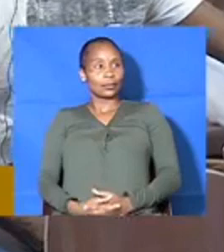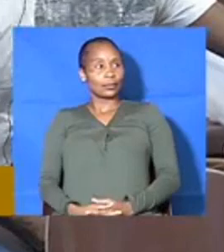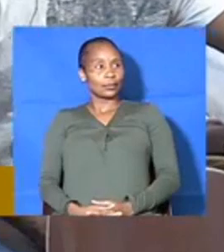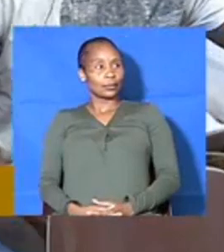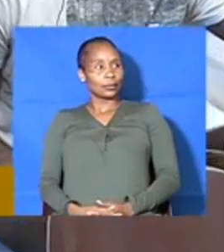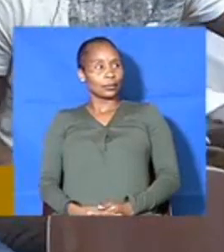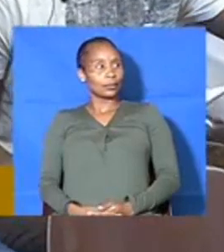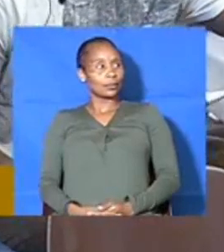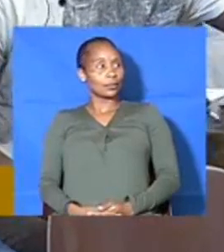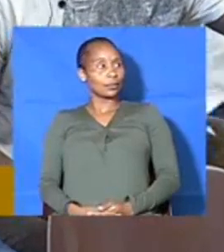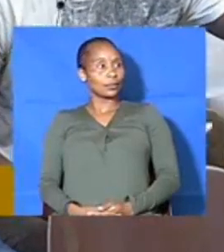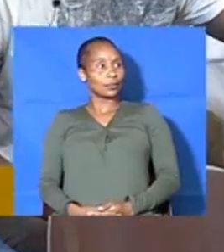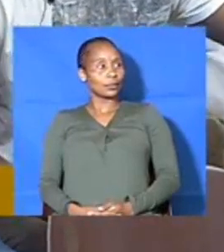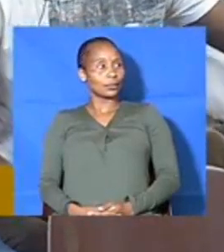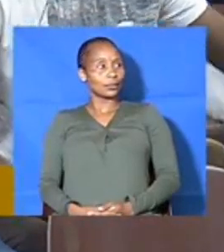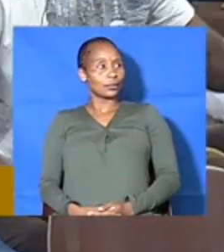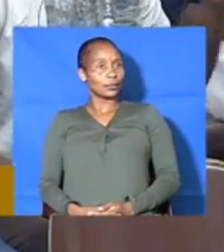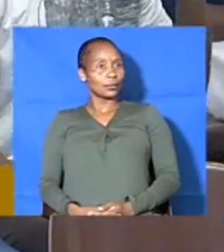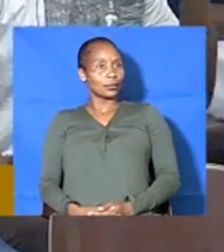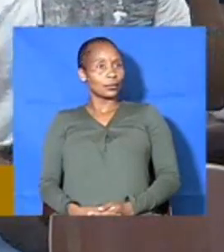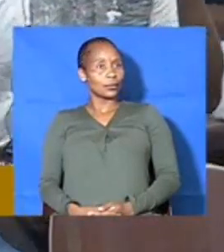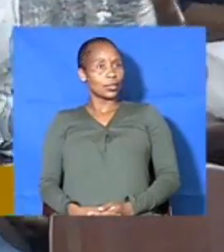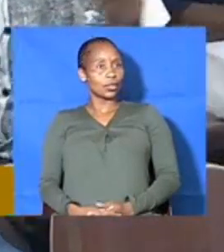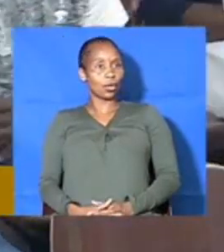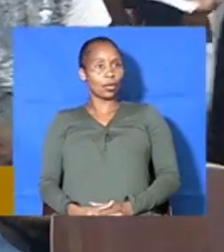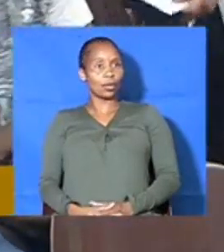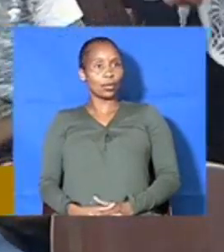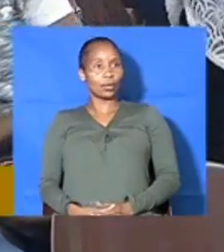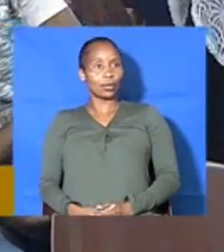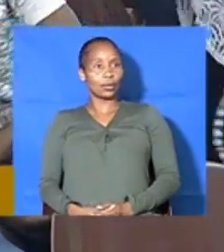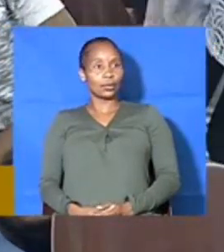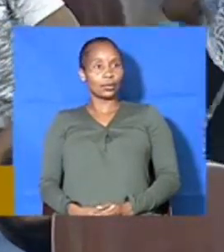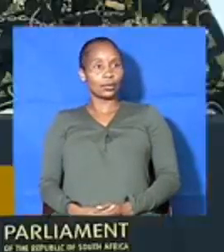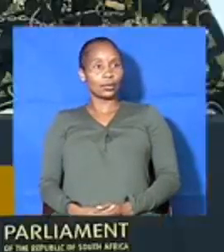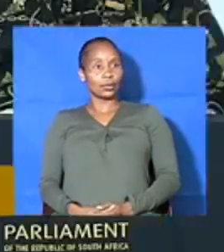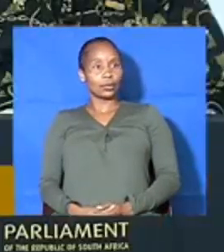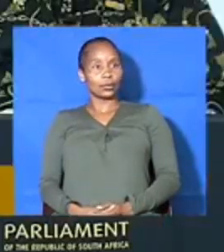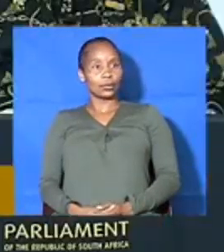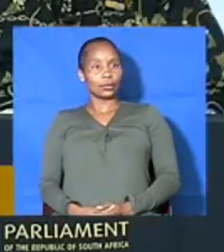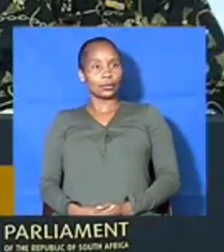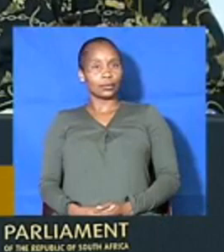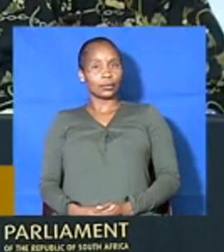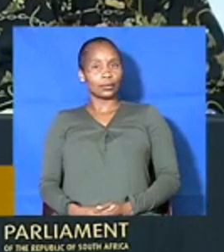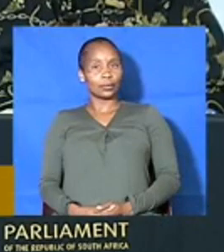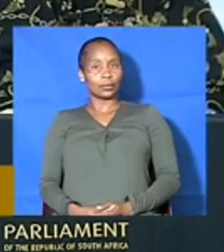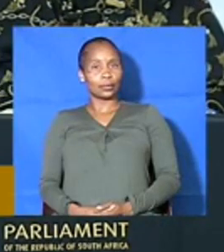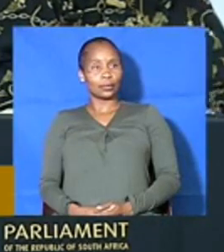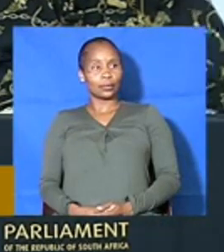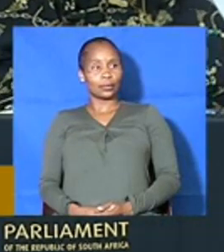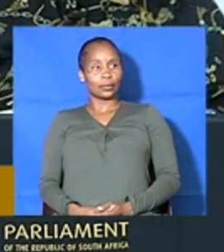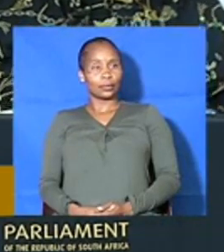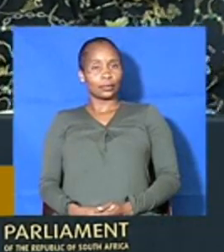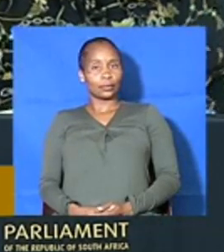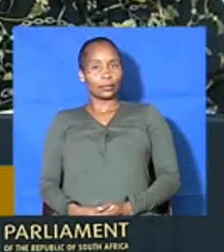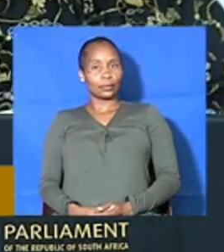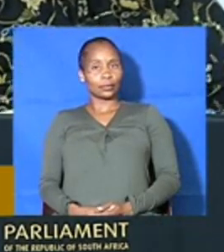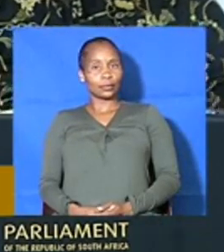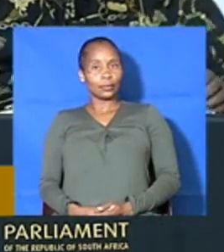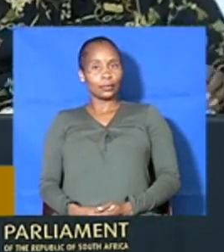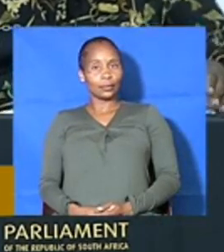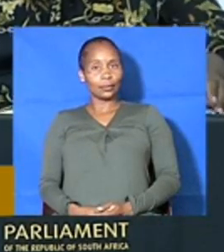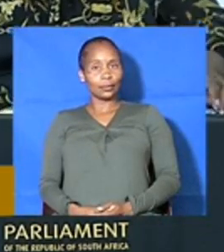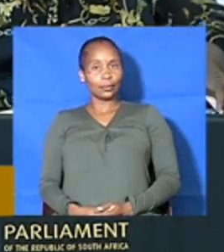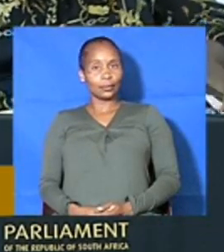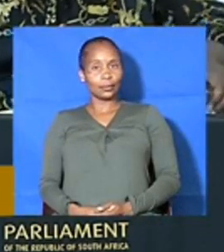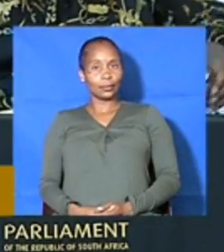Ke rata o le dumedisa ka mokana lena ke thoma ka batho ba semoya dingaka tsa rena ke le